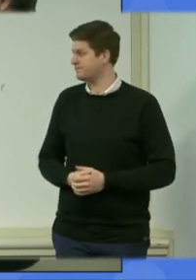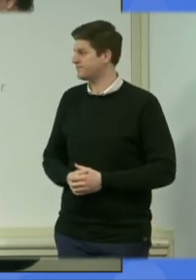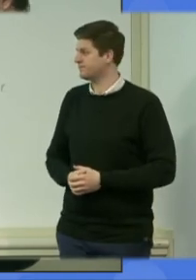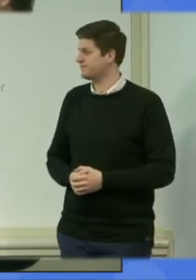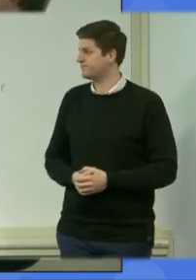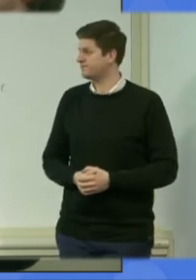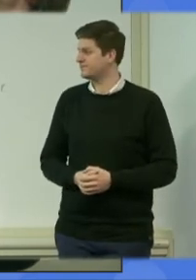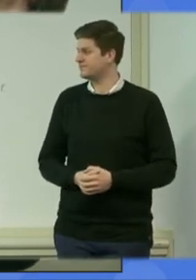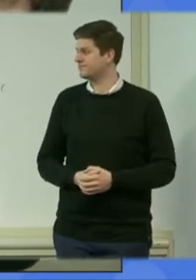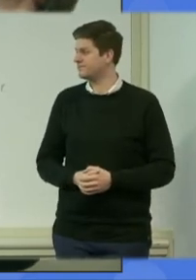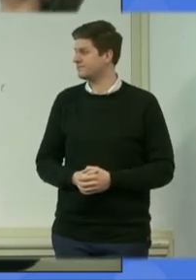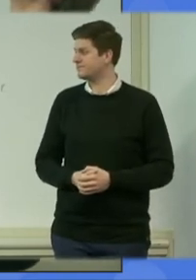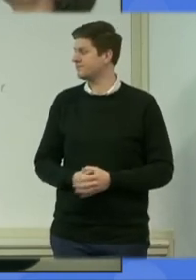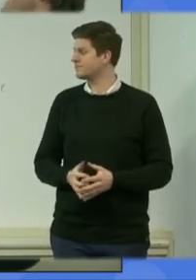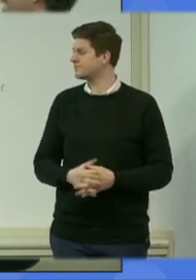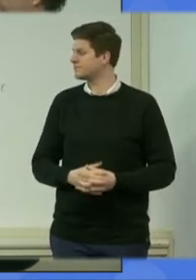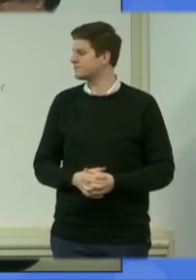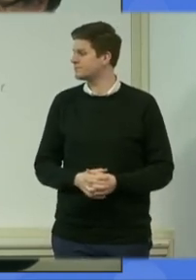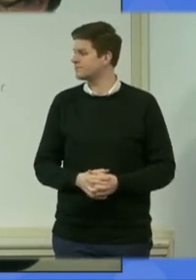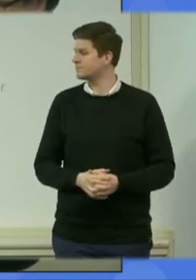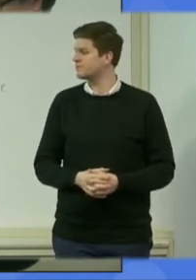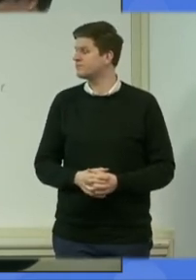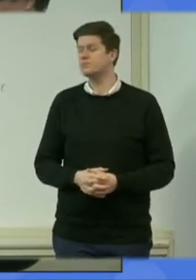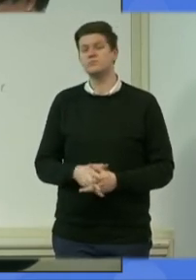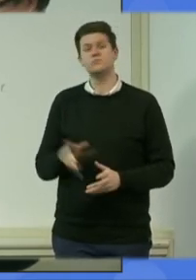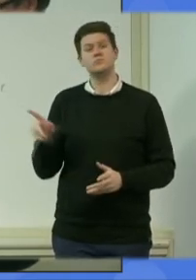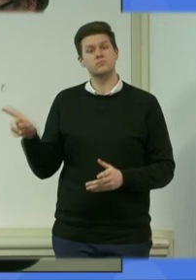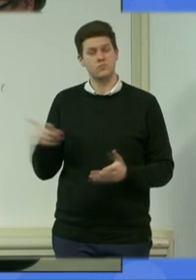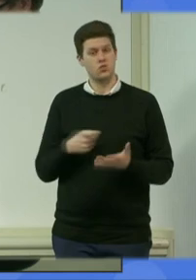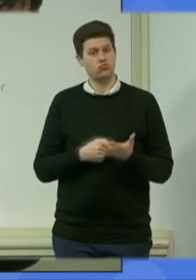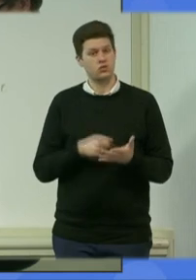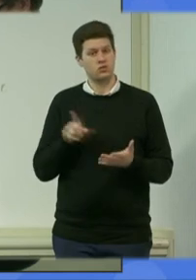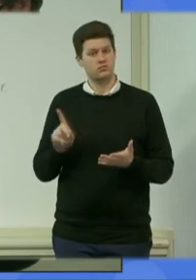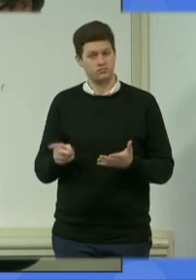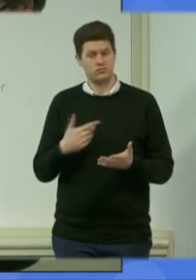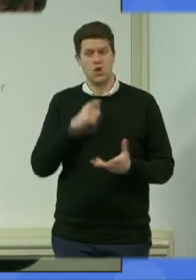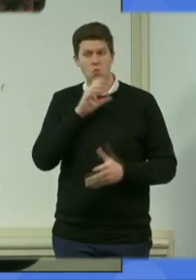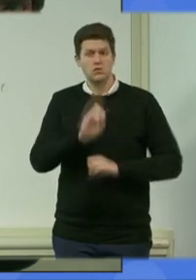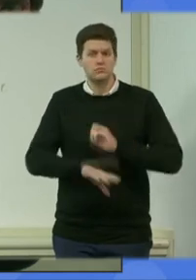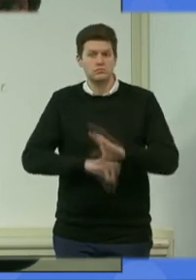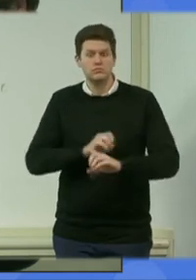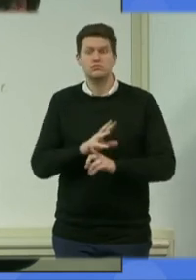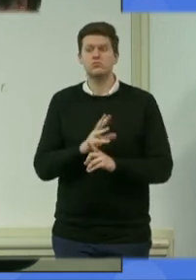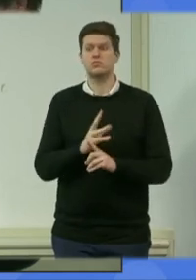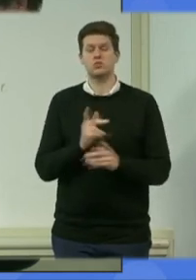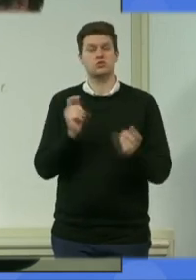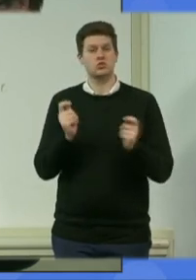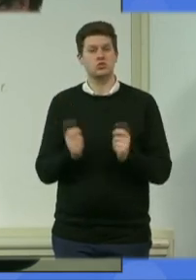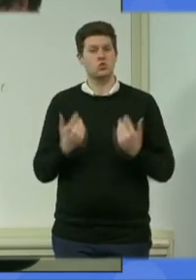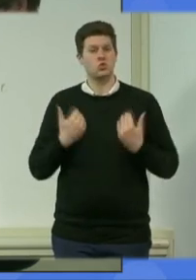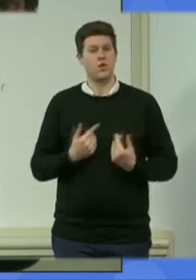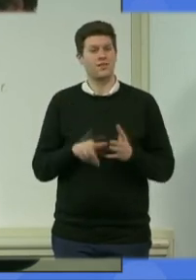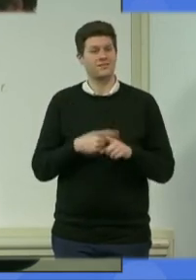IFS. And what Russell will do is discuss changes to wealth taxes, review of the personal